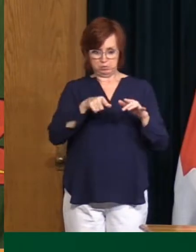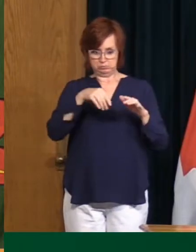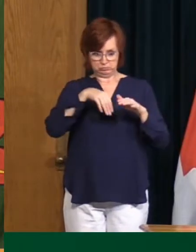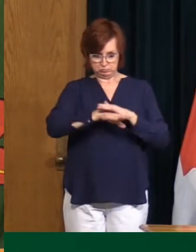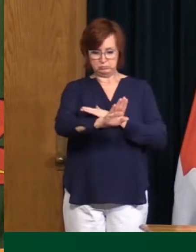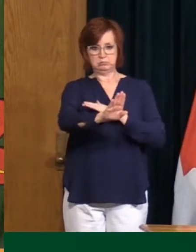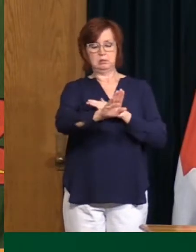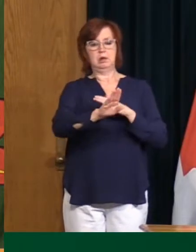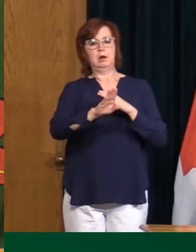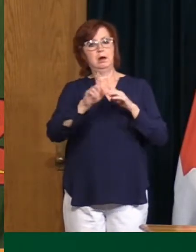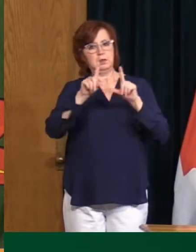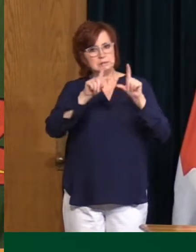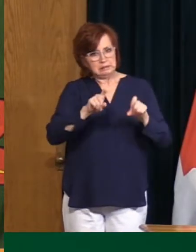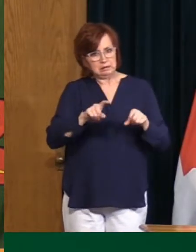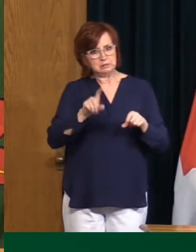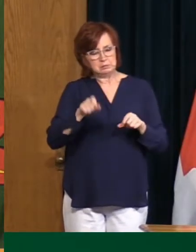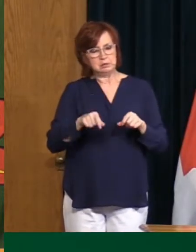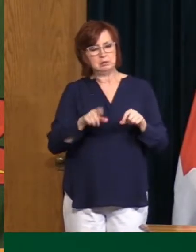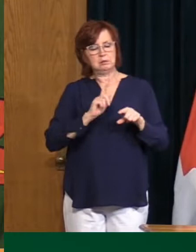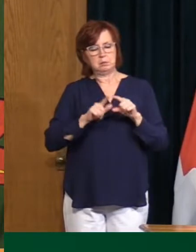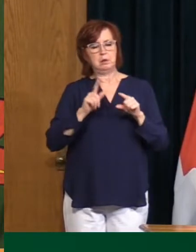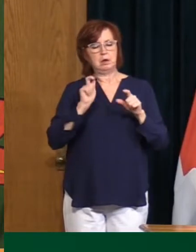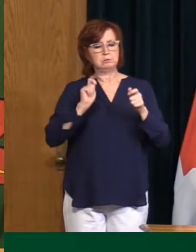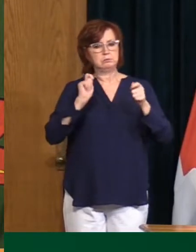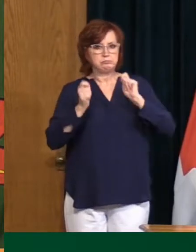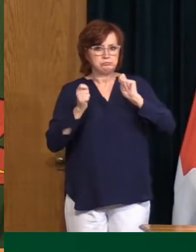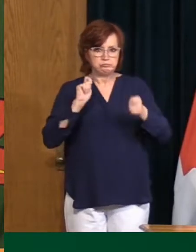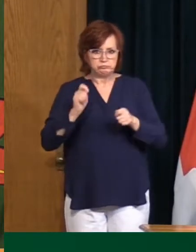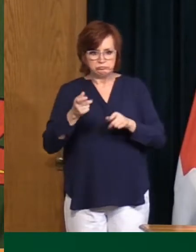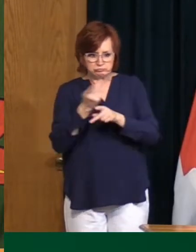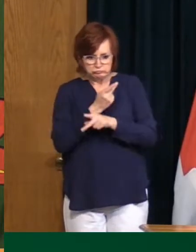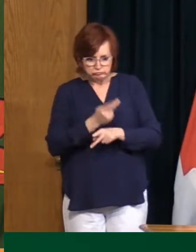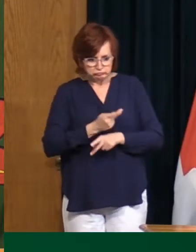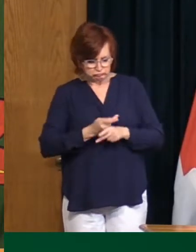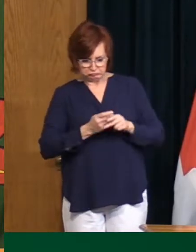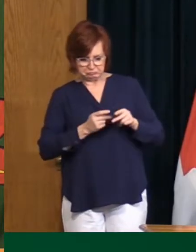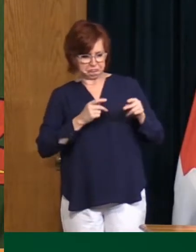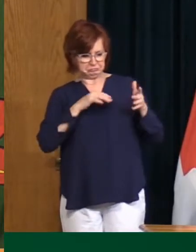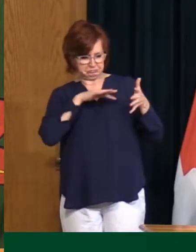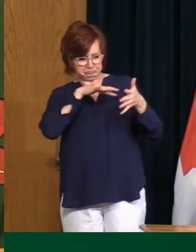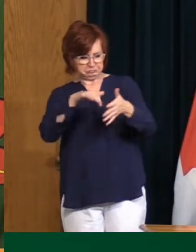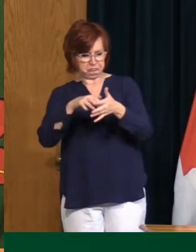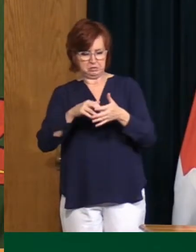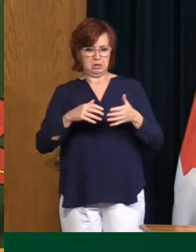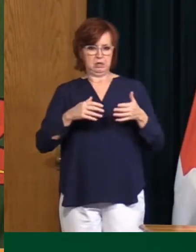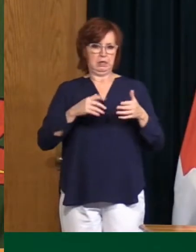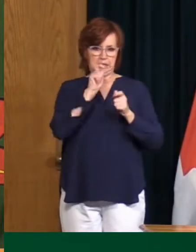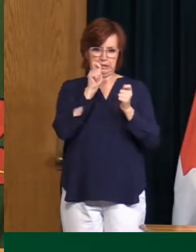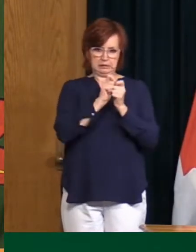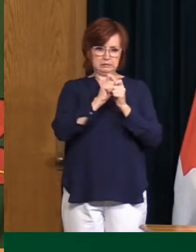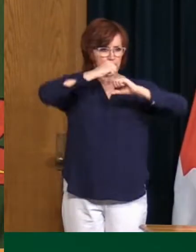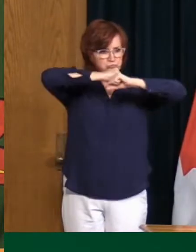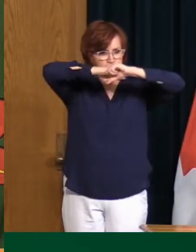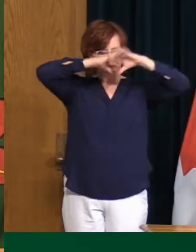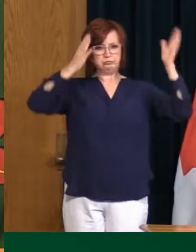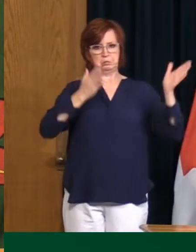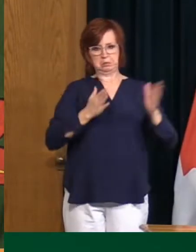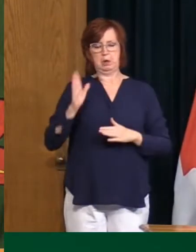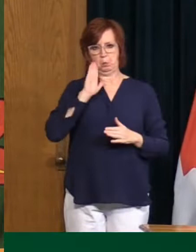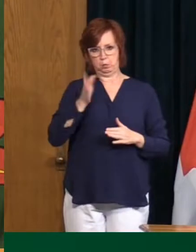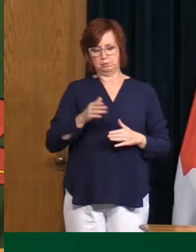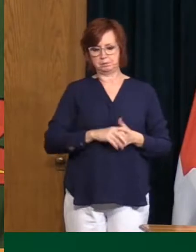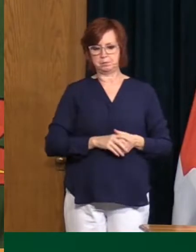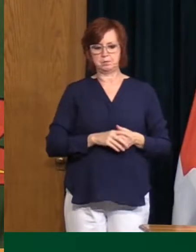to communicate on those changes as our testing continues to expand across the province. We expect the full implementation of testing to occur